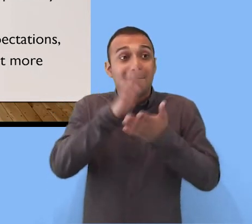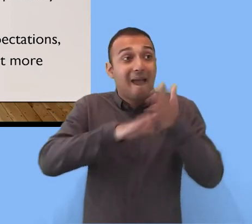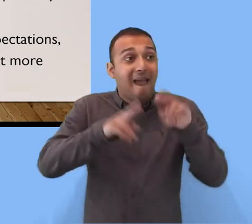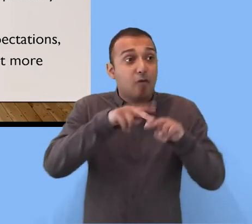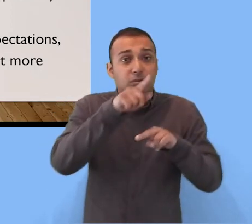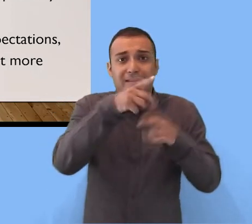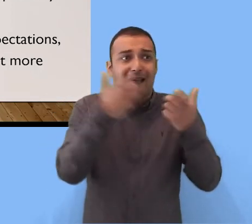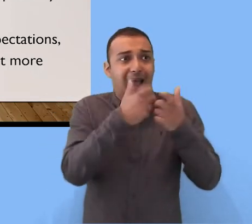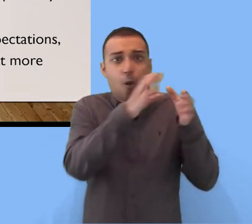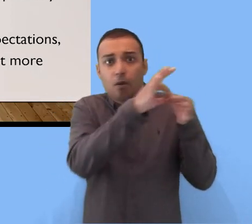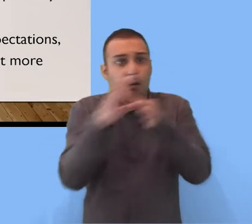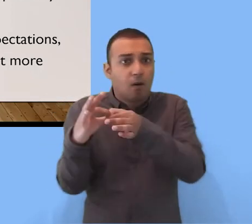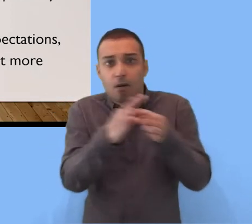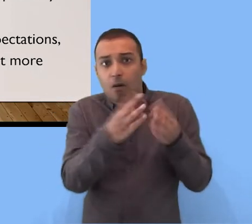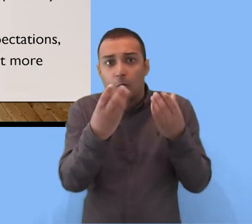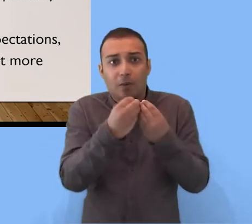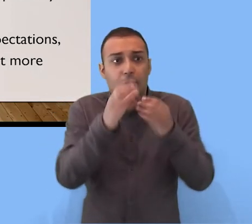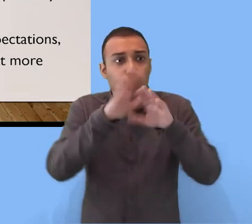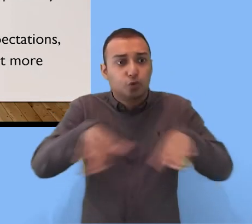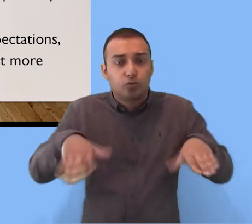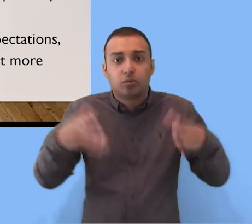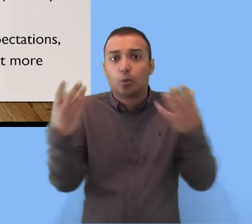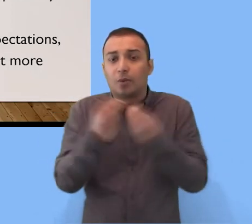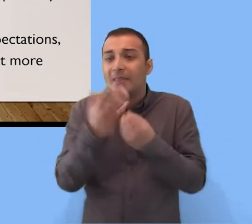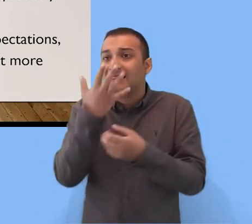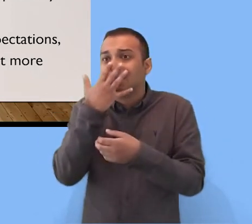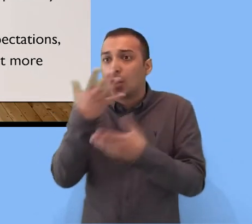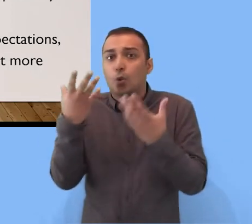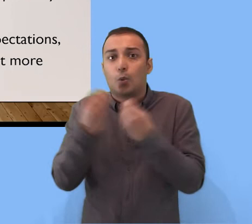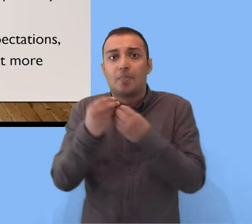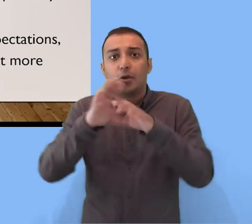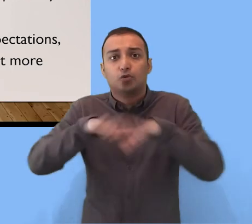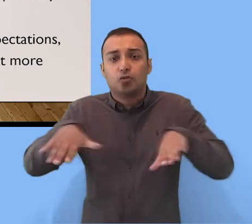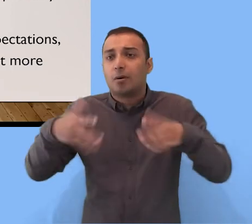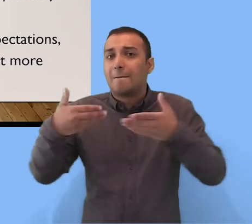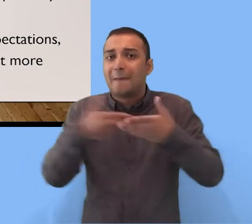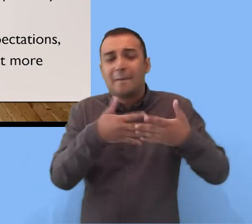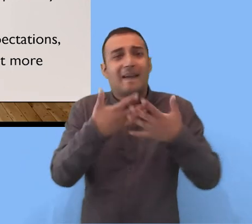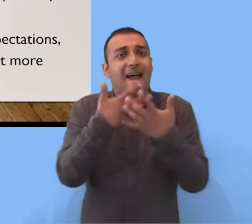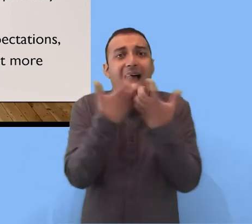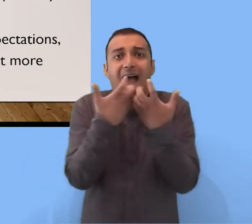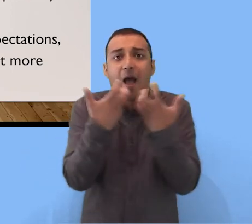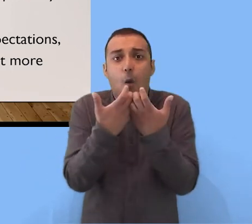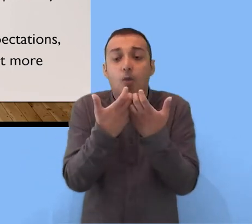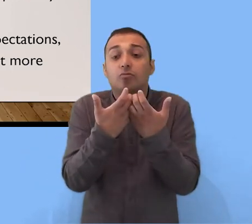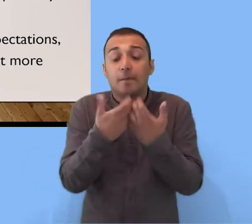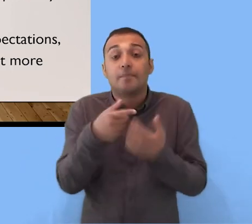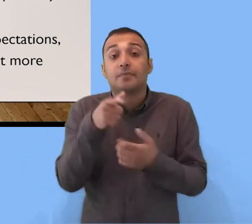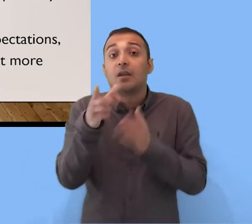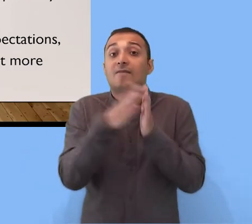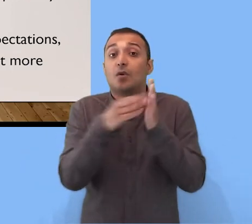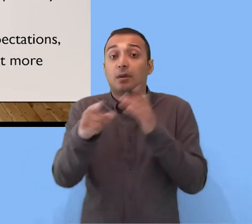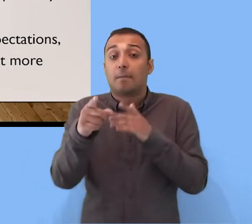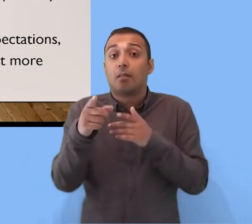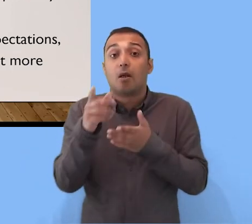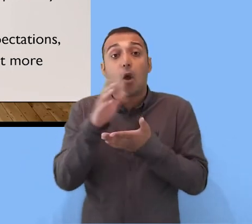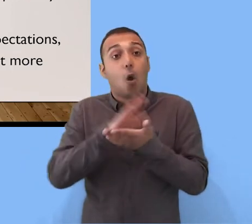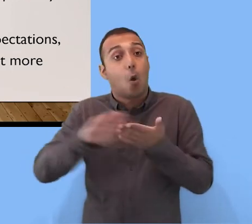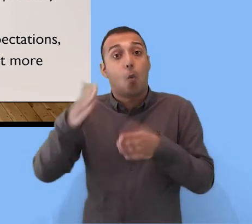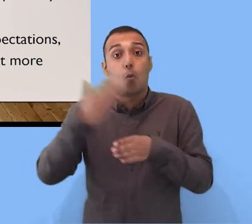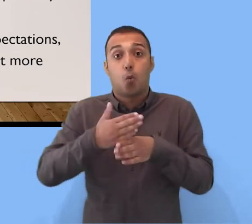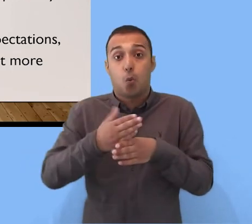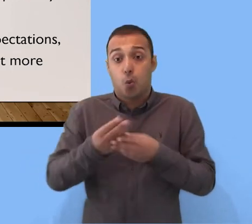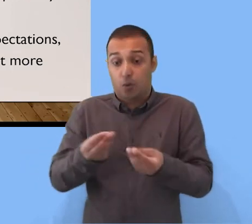It changes as young people grow up. And an example of that is parents helping with homework seems to be particularly effective in